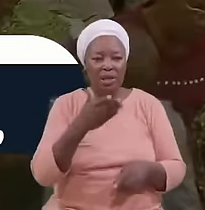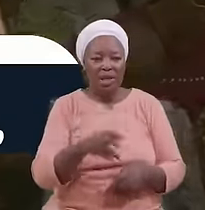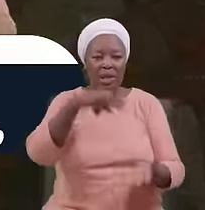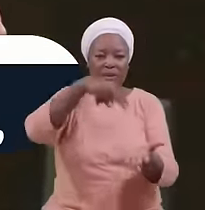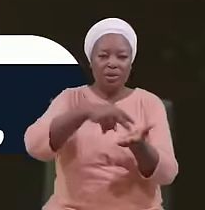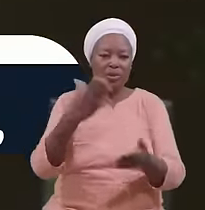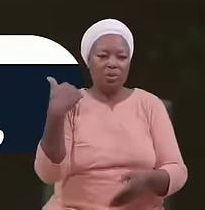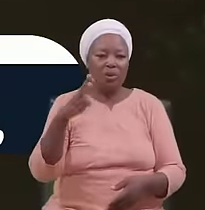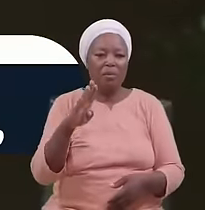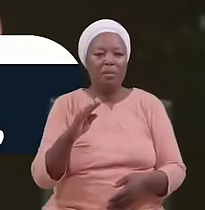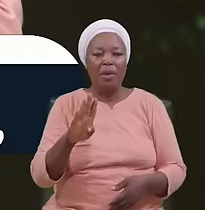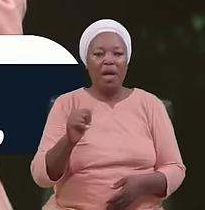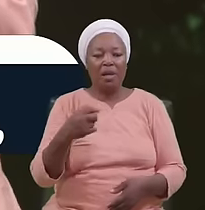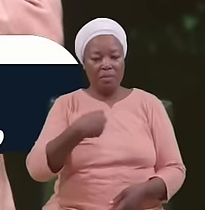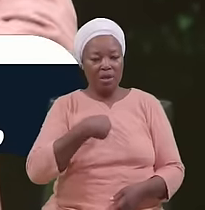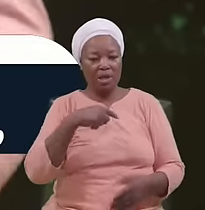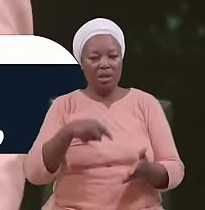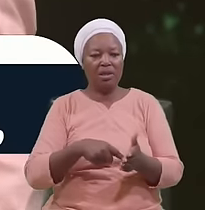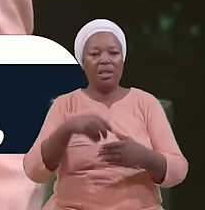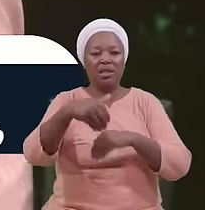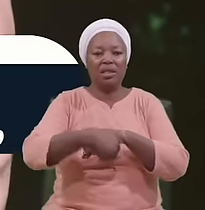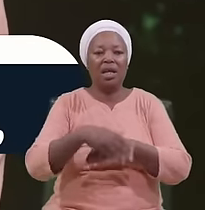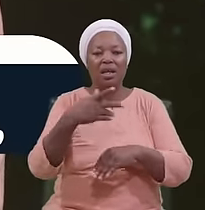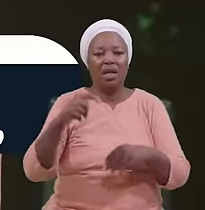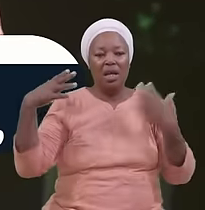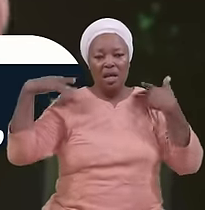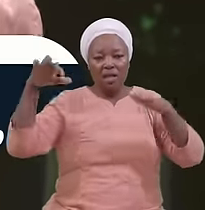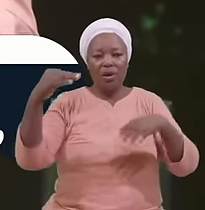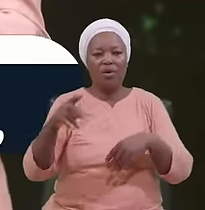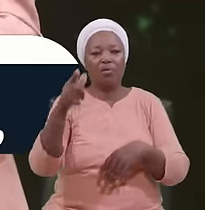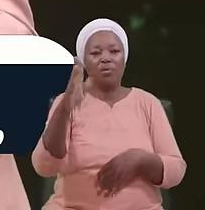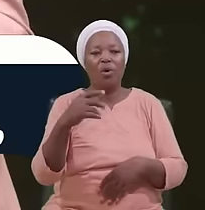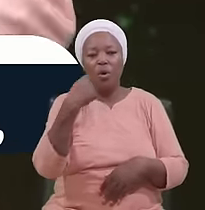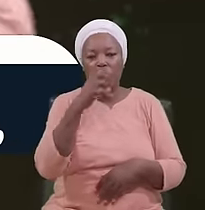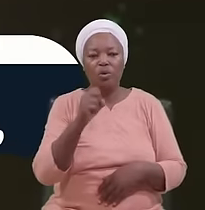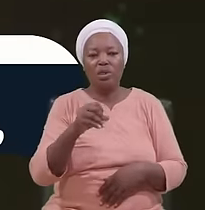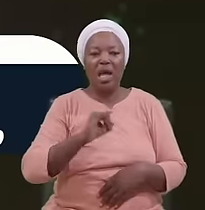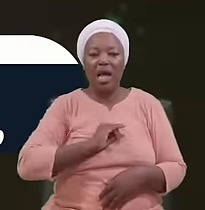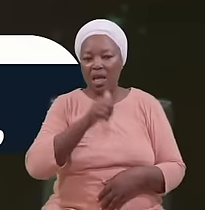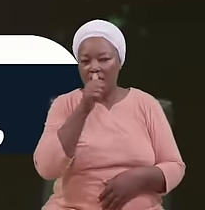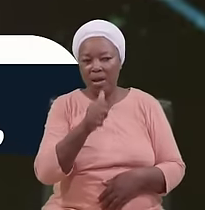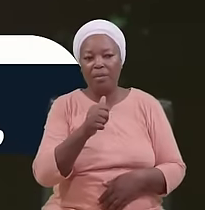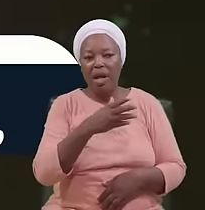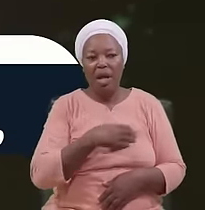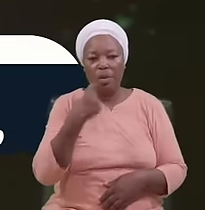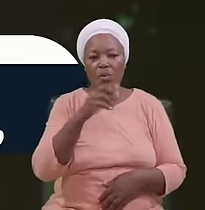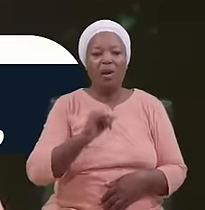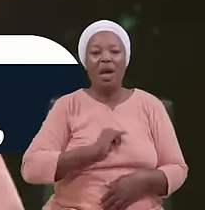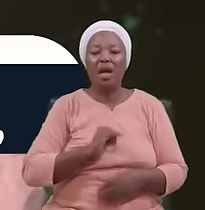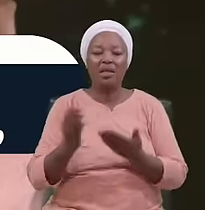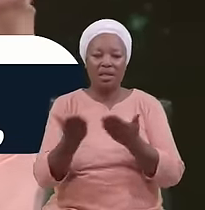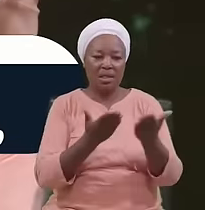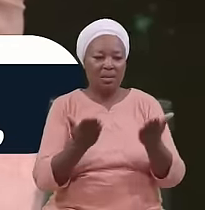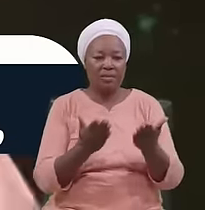by me this night the angel of God, whose I am and whom I serve. Here